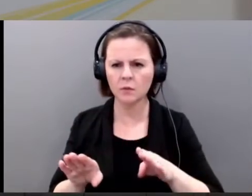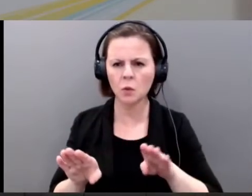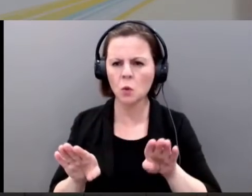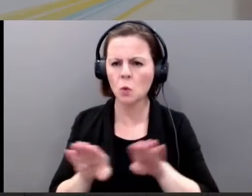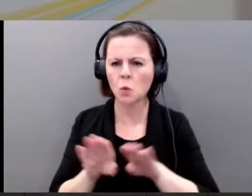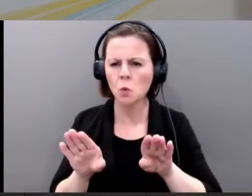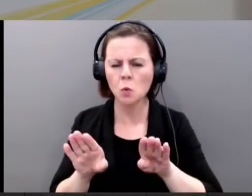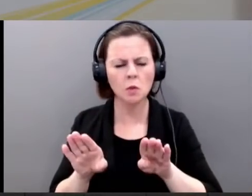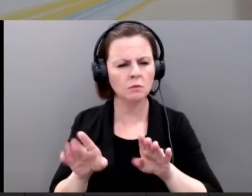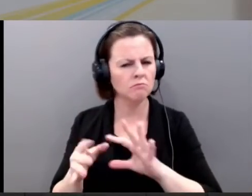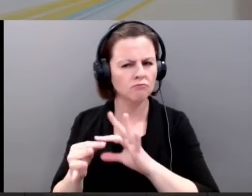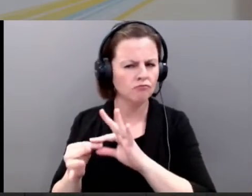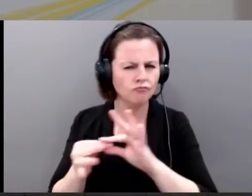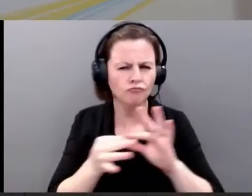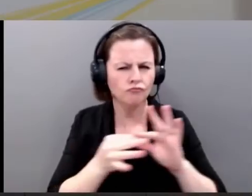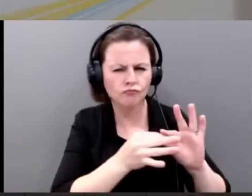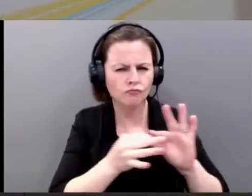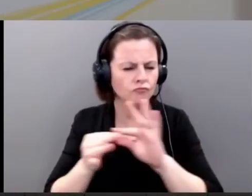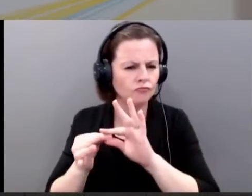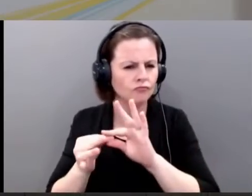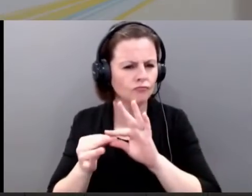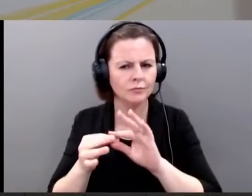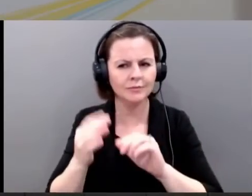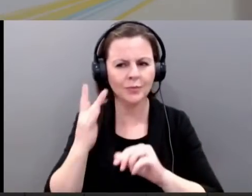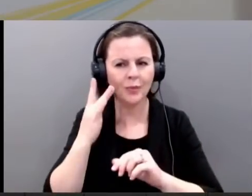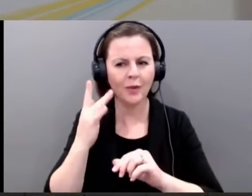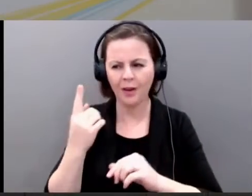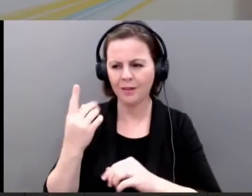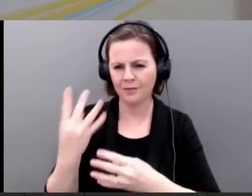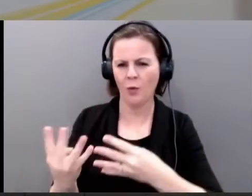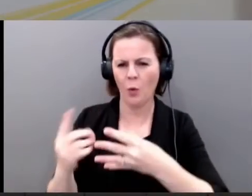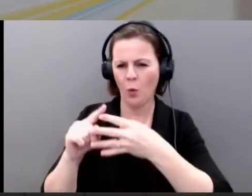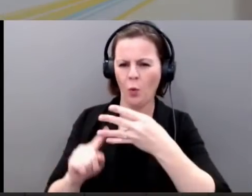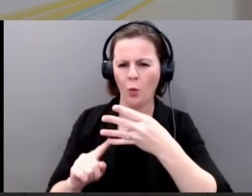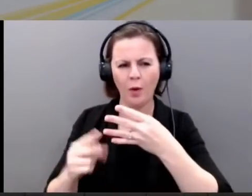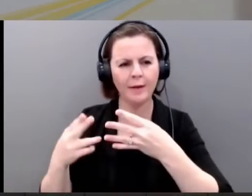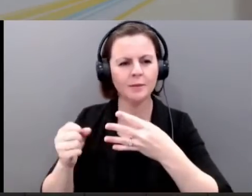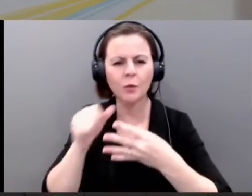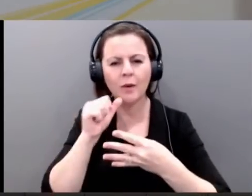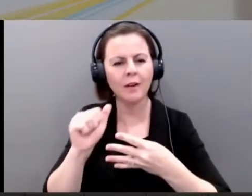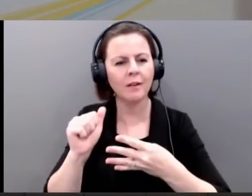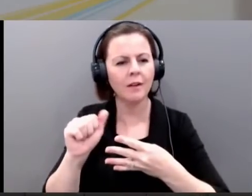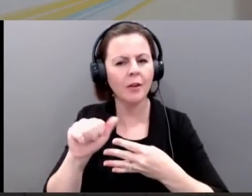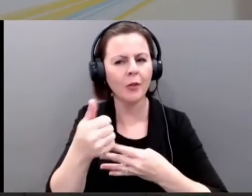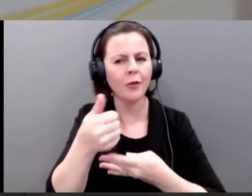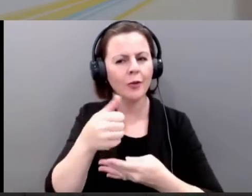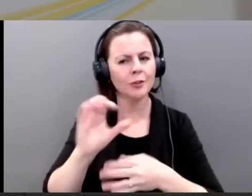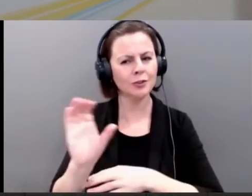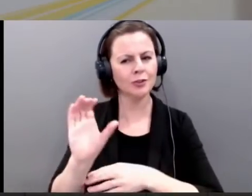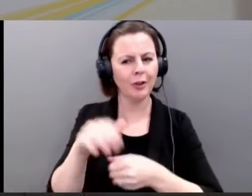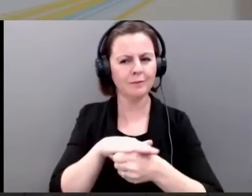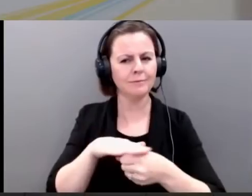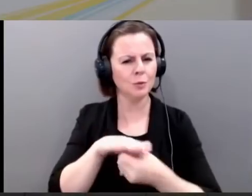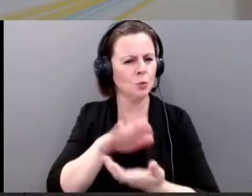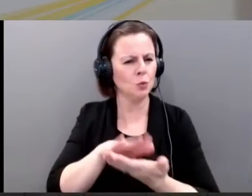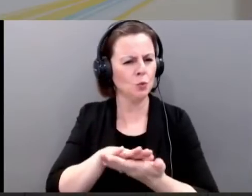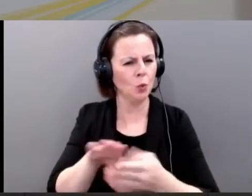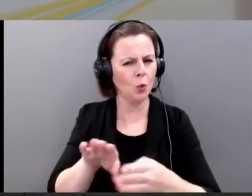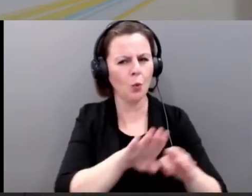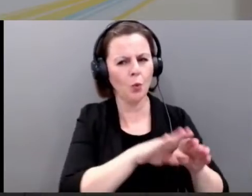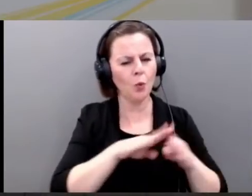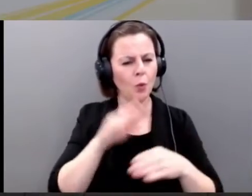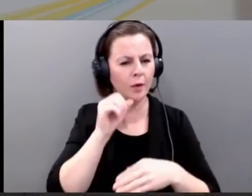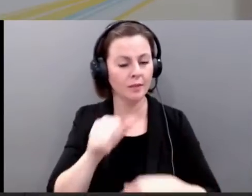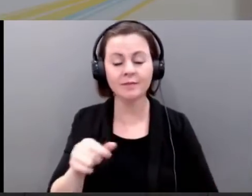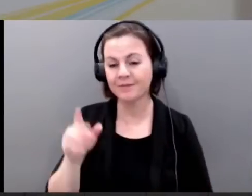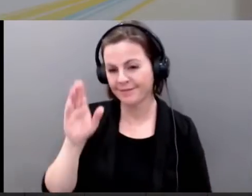you might see there, and why not close other schools in the Charlottetown area. Hi, Travis. And the